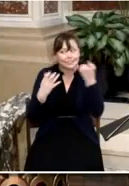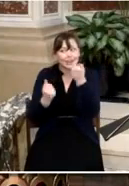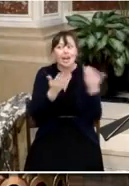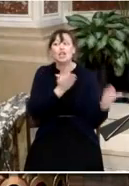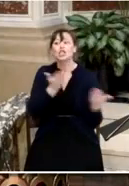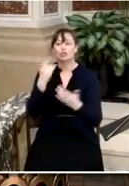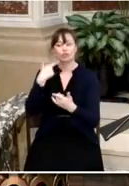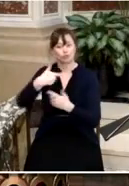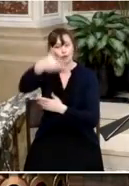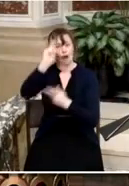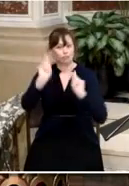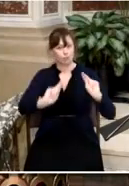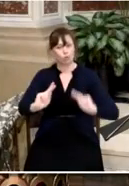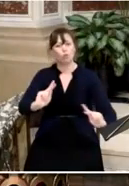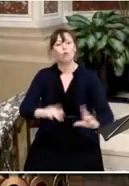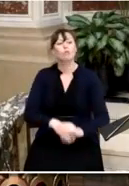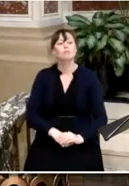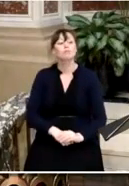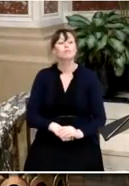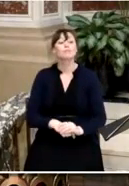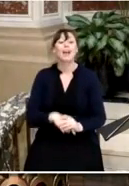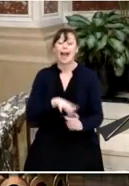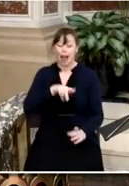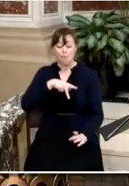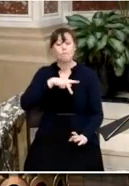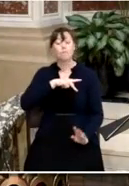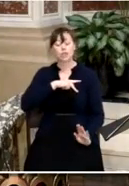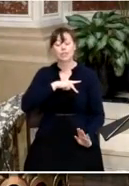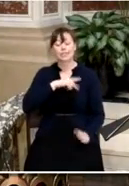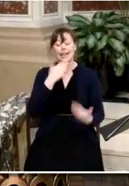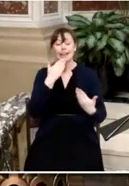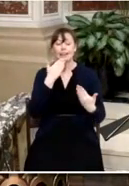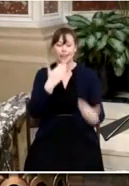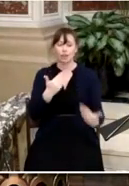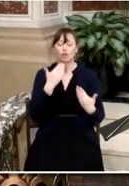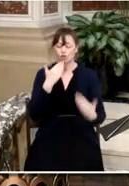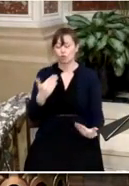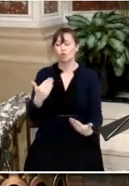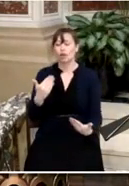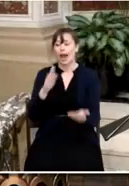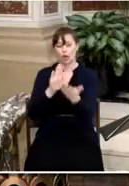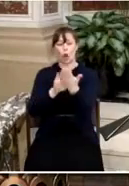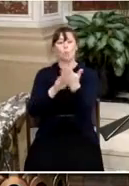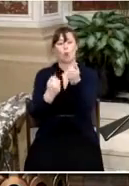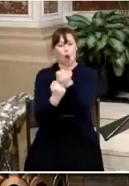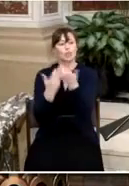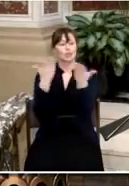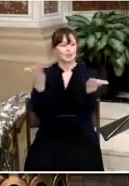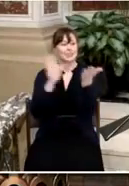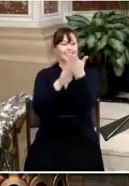God's people. And I personally thank and applaud you.